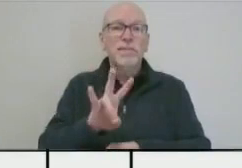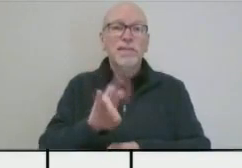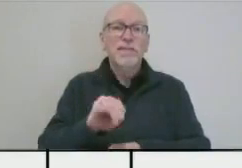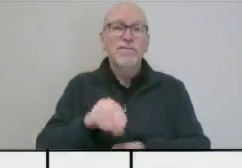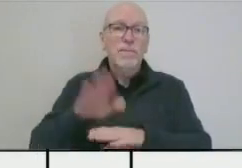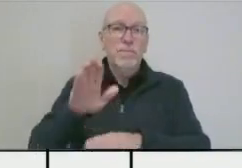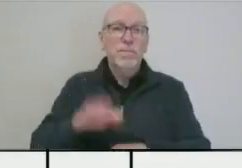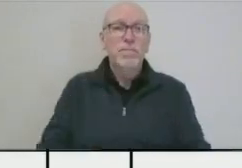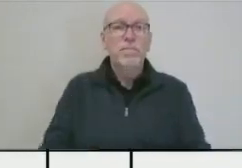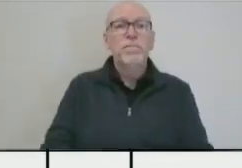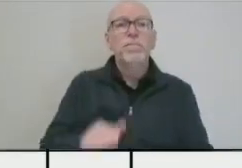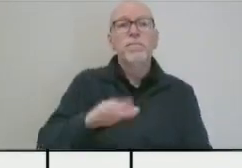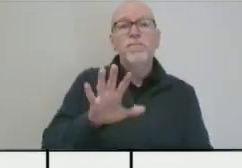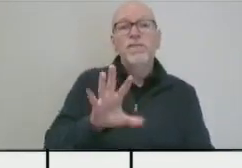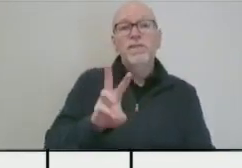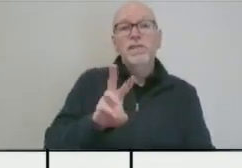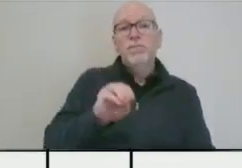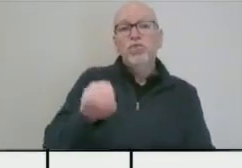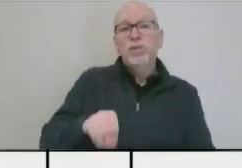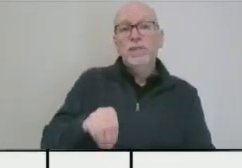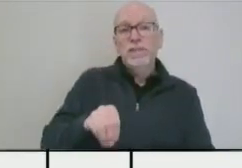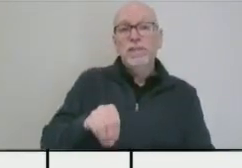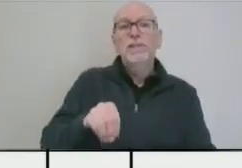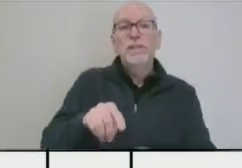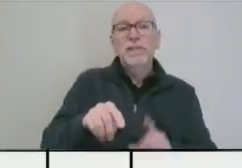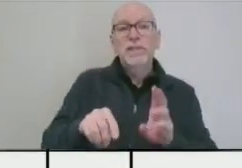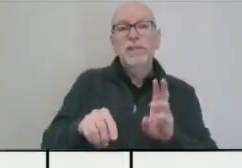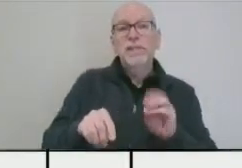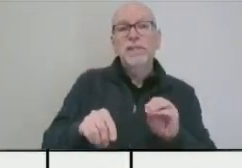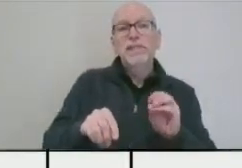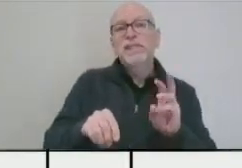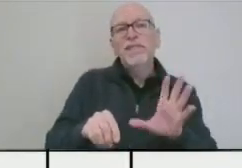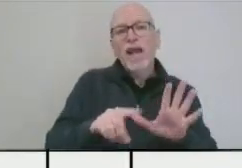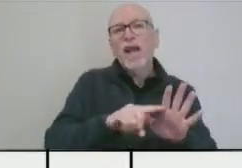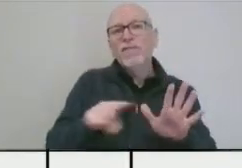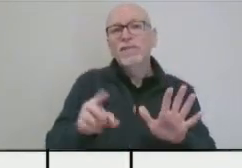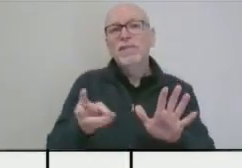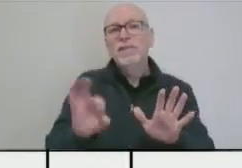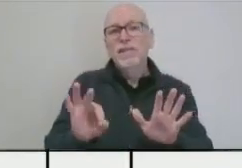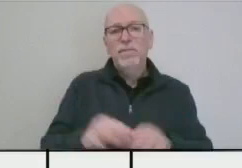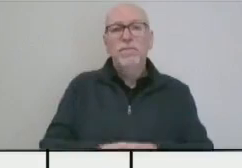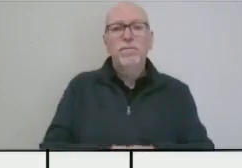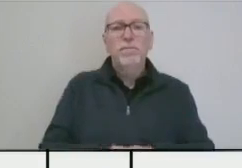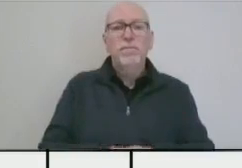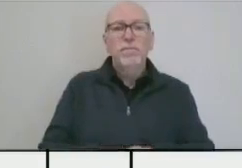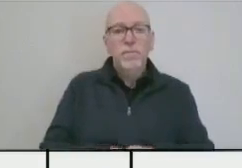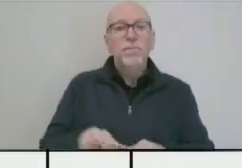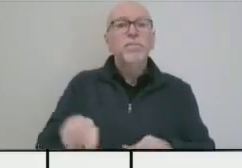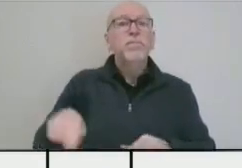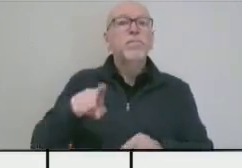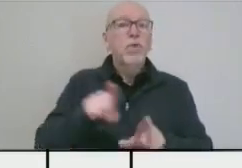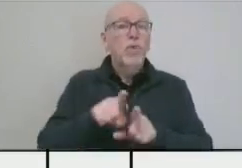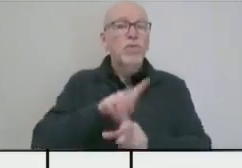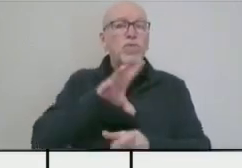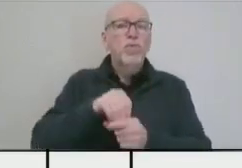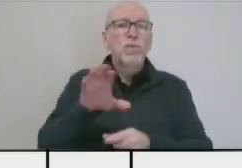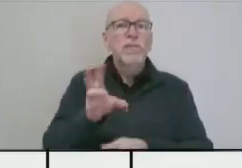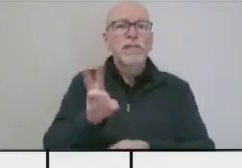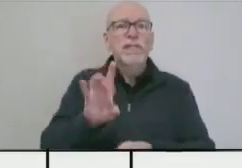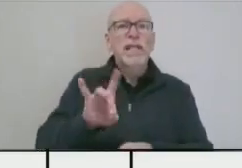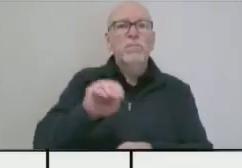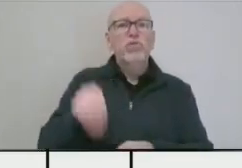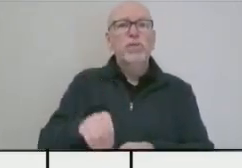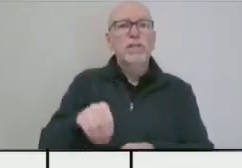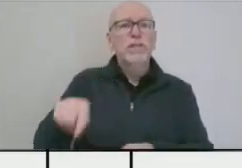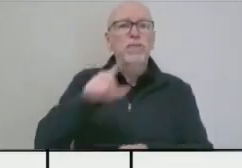older, and 56% of Hoosiers age 65 to 69. The number also includes about 68% of